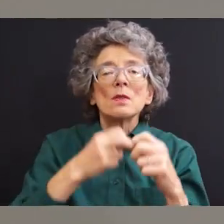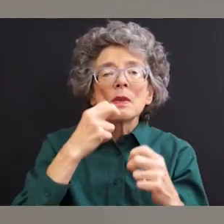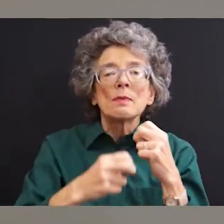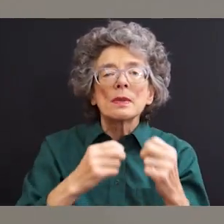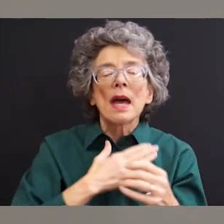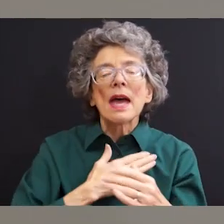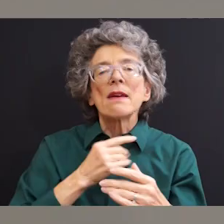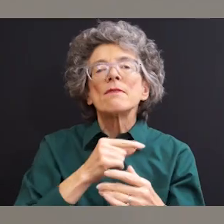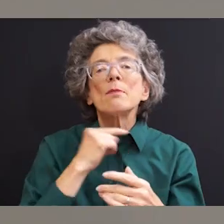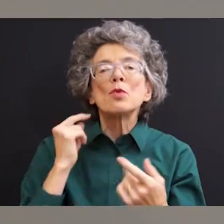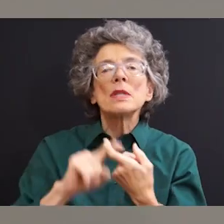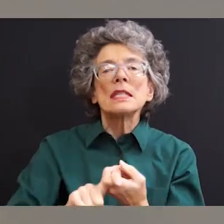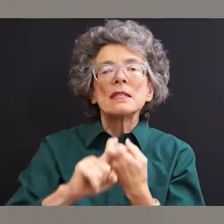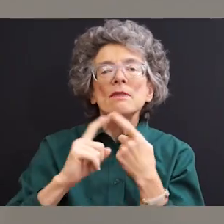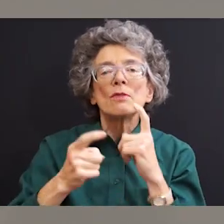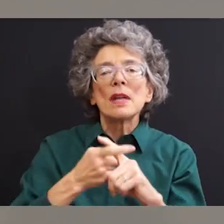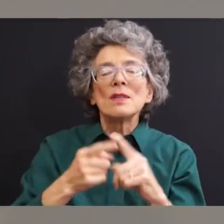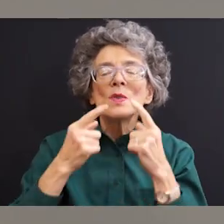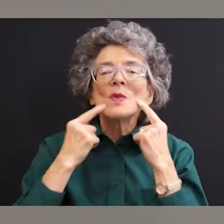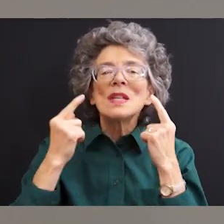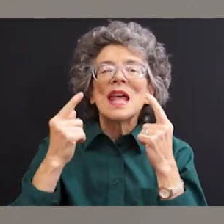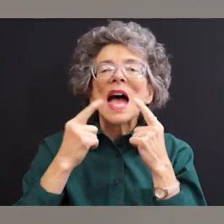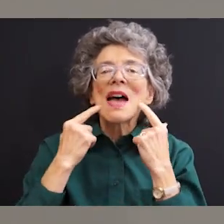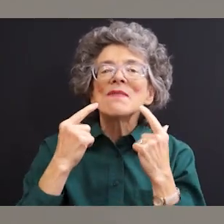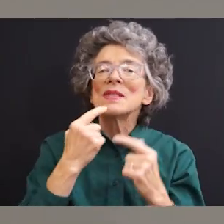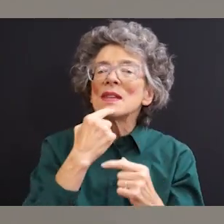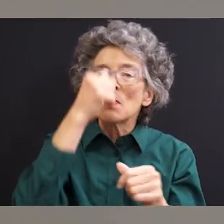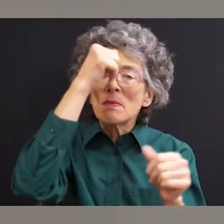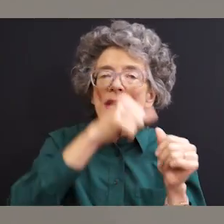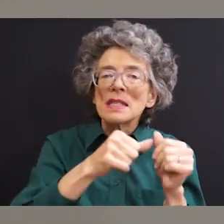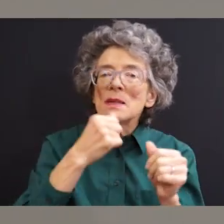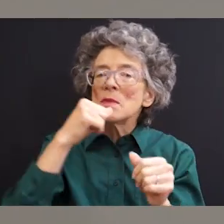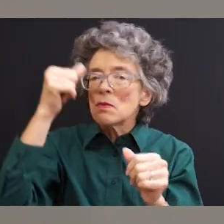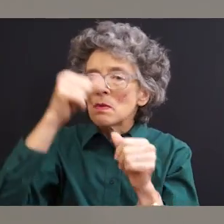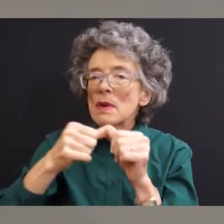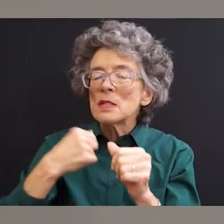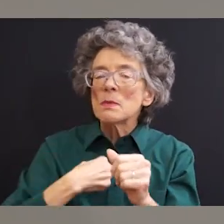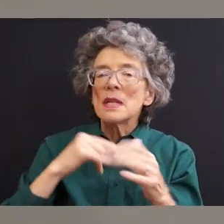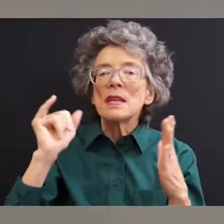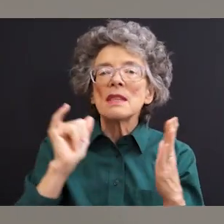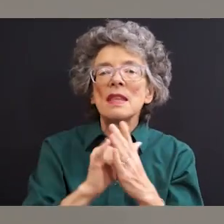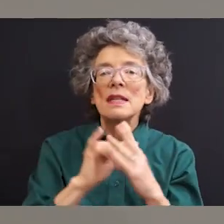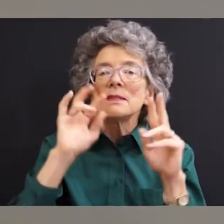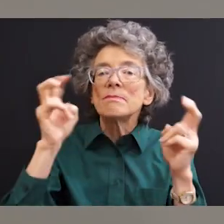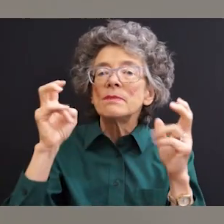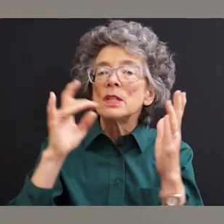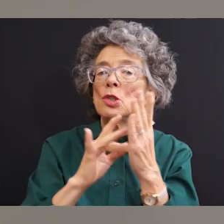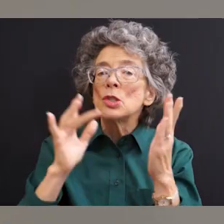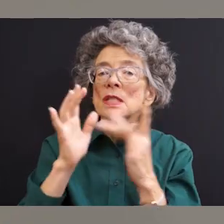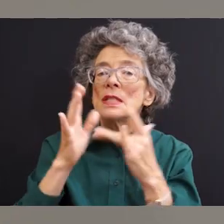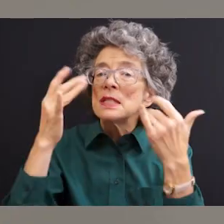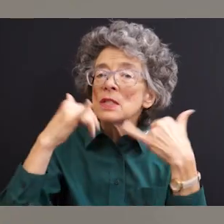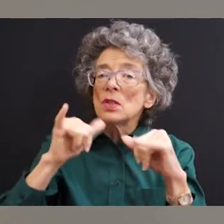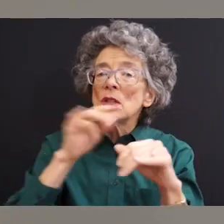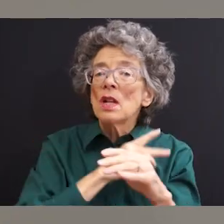buddy who always laughs and gives himself and me a reminder that Jesus is still on the